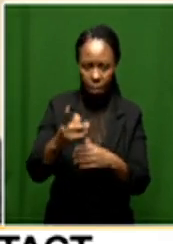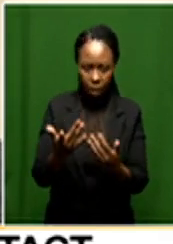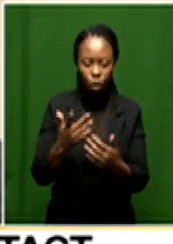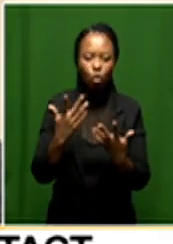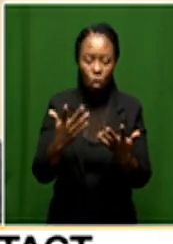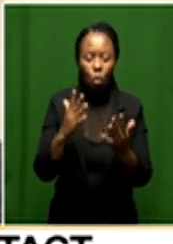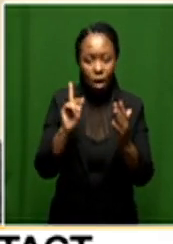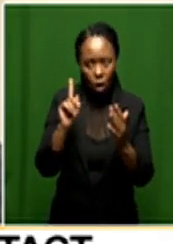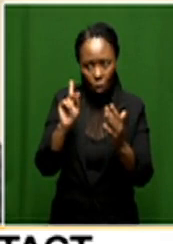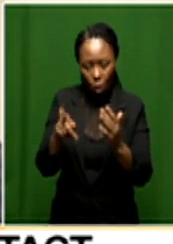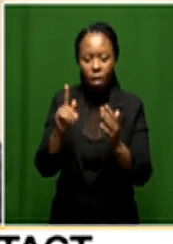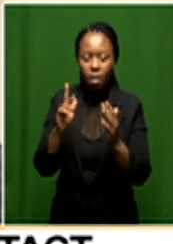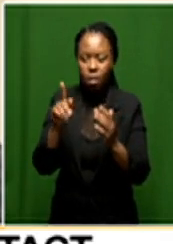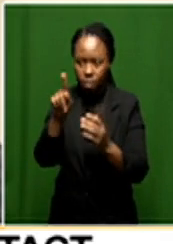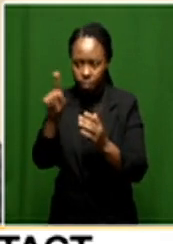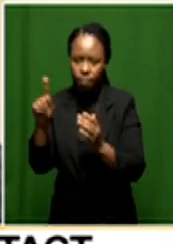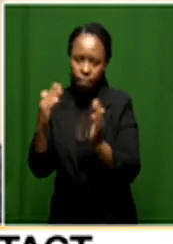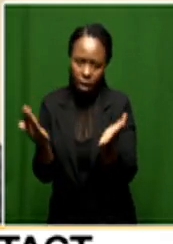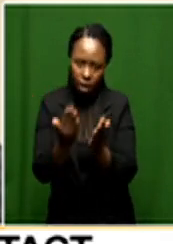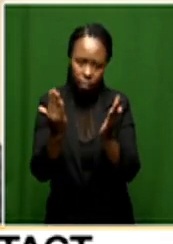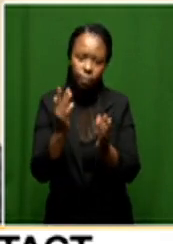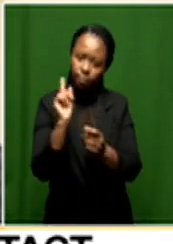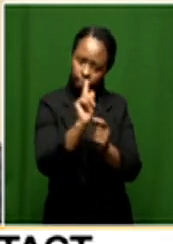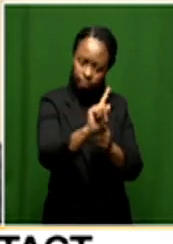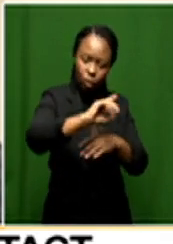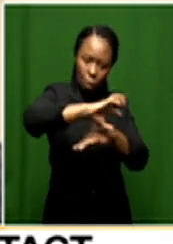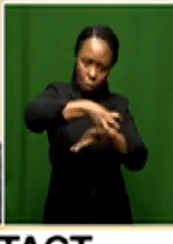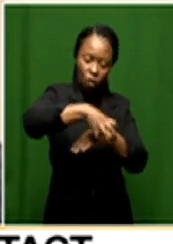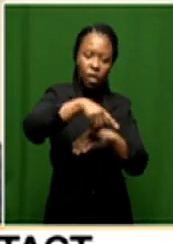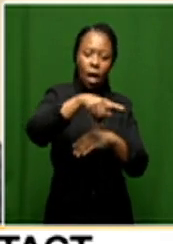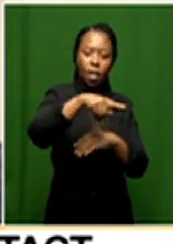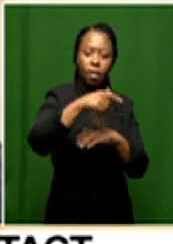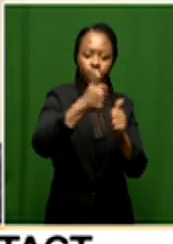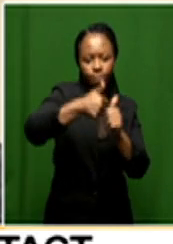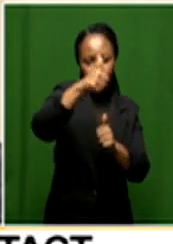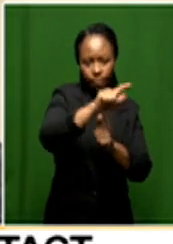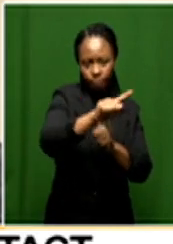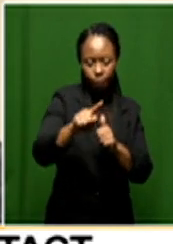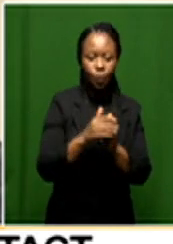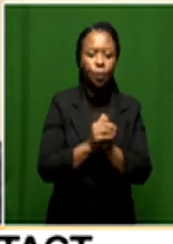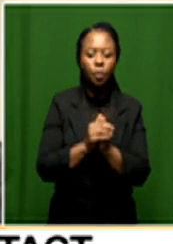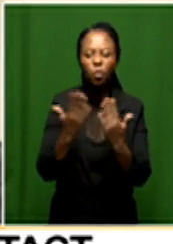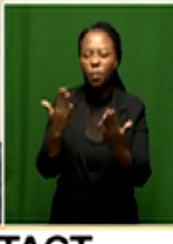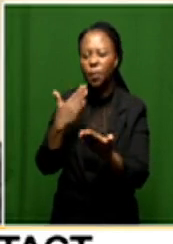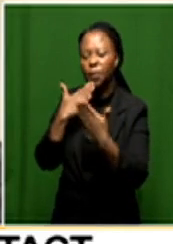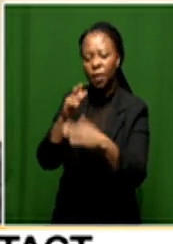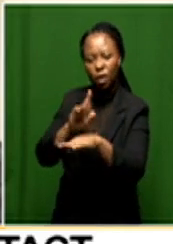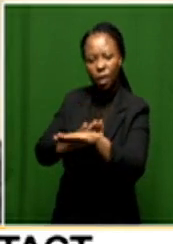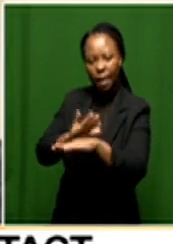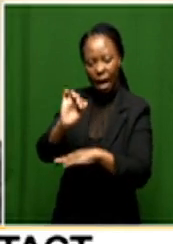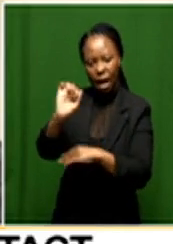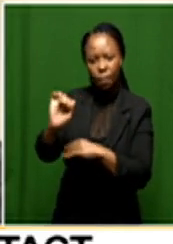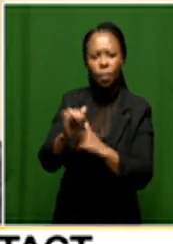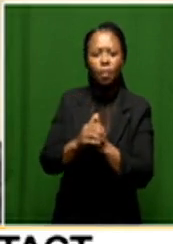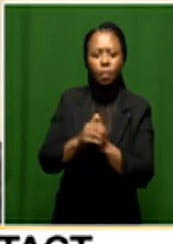would encourage them to approach their provincial vet authorities. Dr. Maja, thanks so much for your time. Dr. Mpho Maja